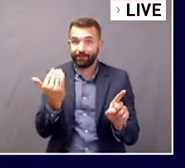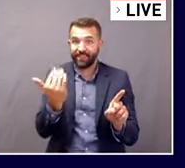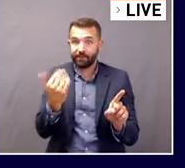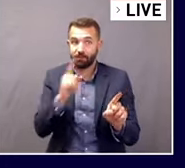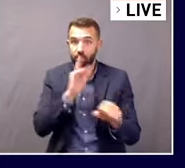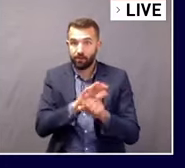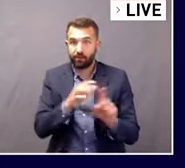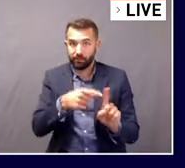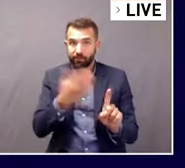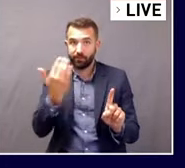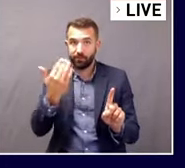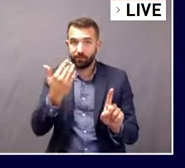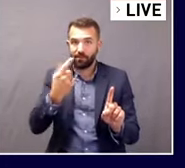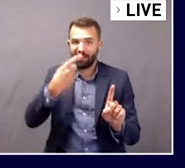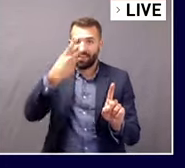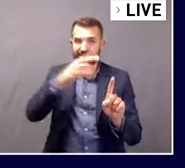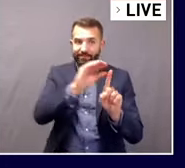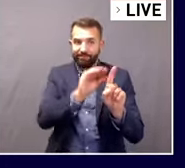arise from York County alone.